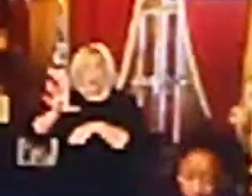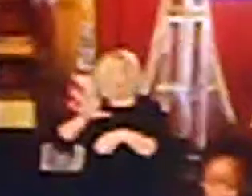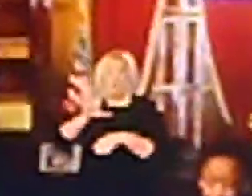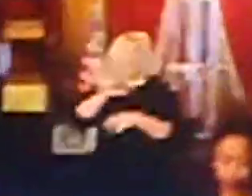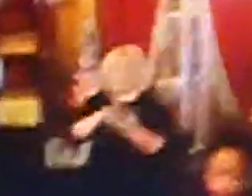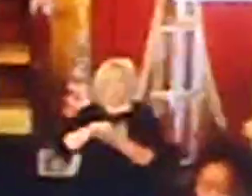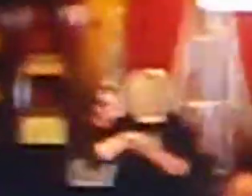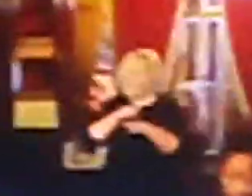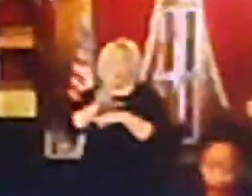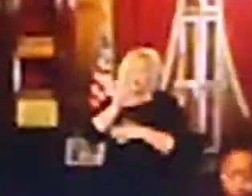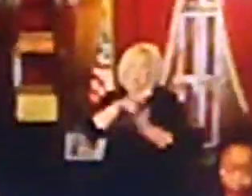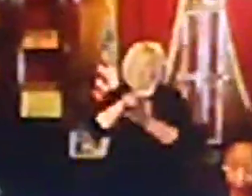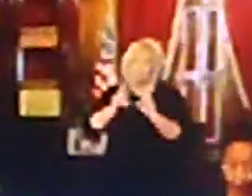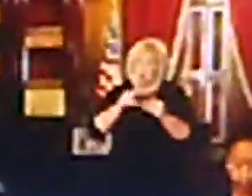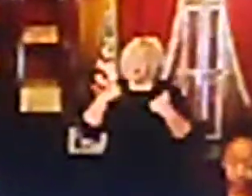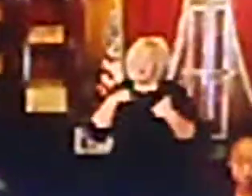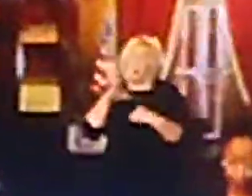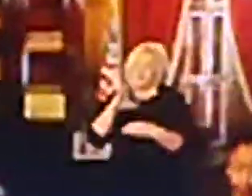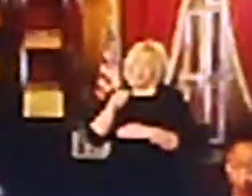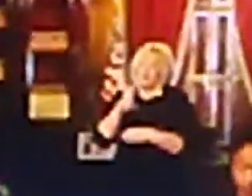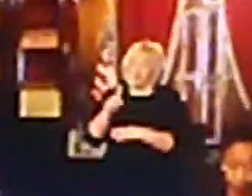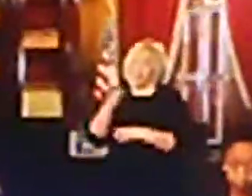5,486 confirmed cases of COVID-19,